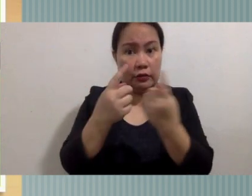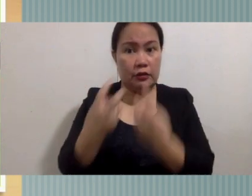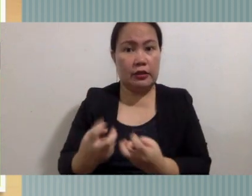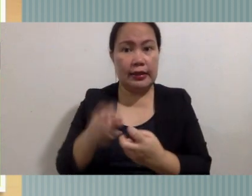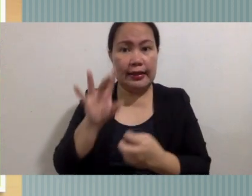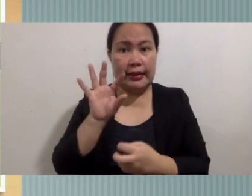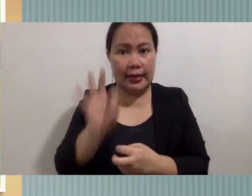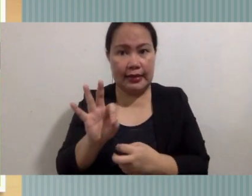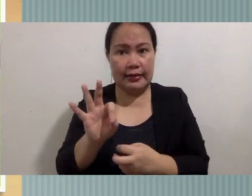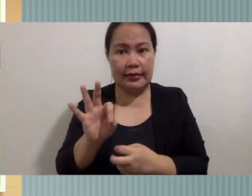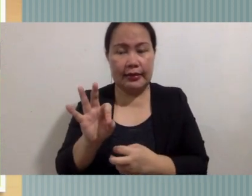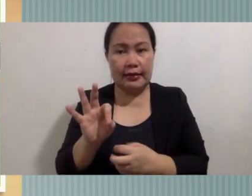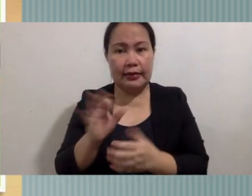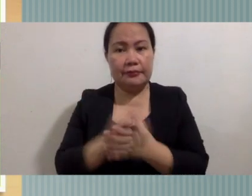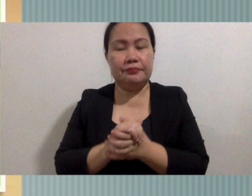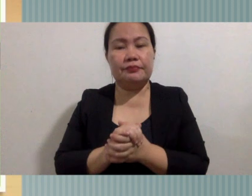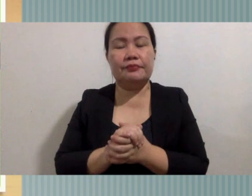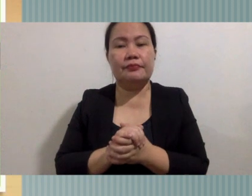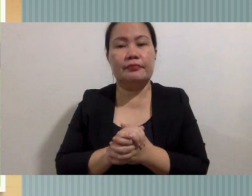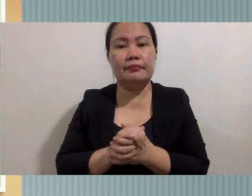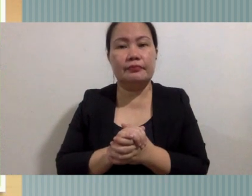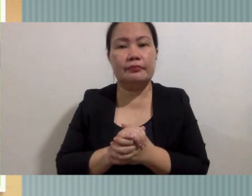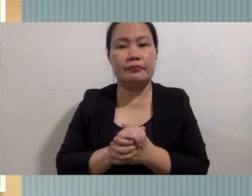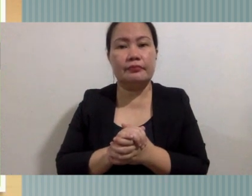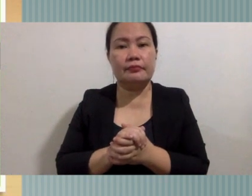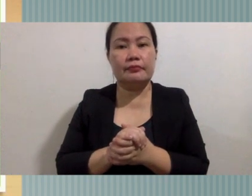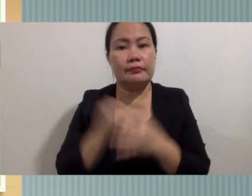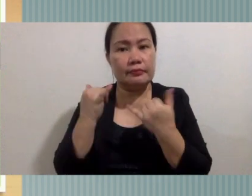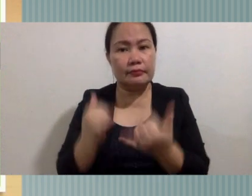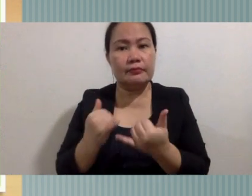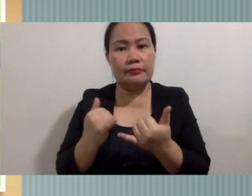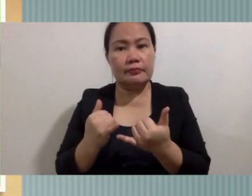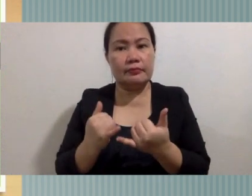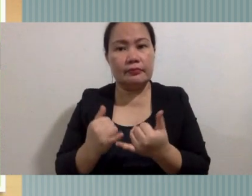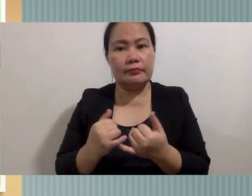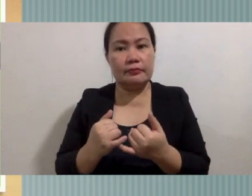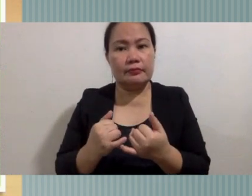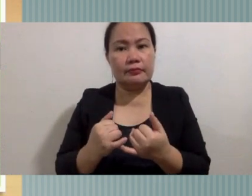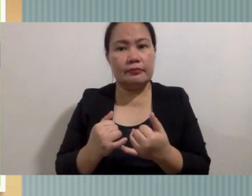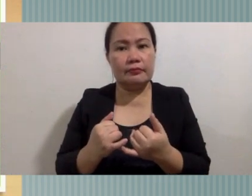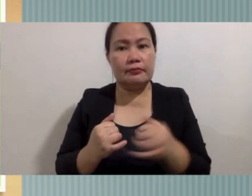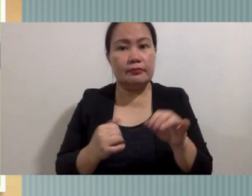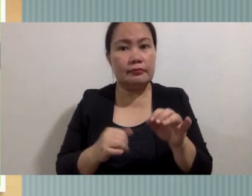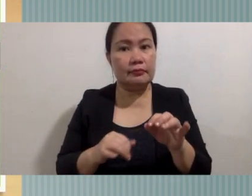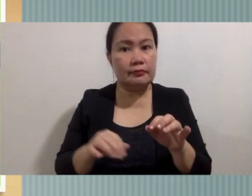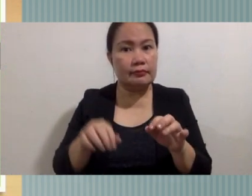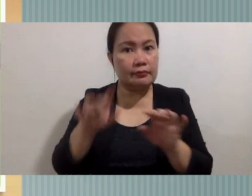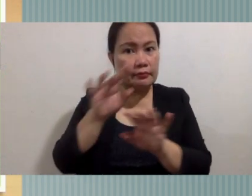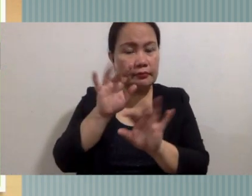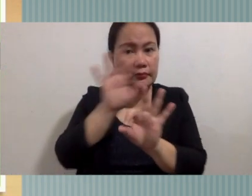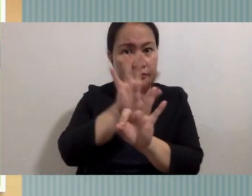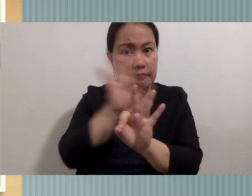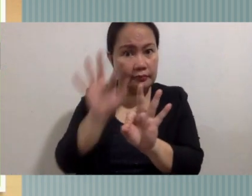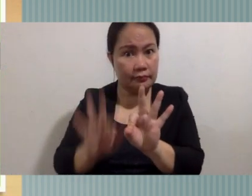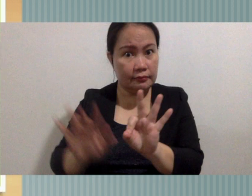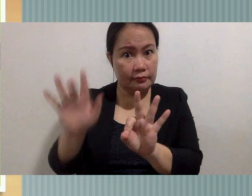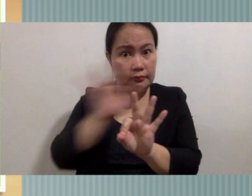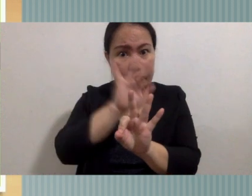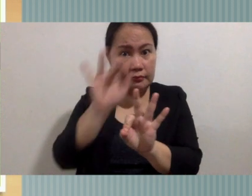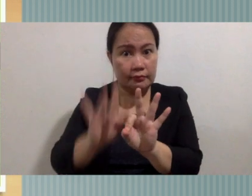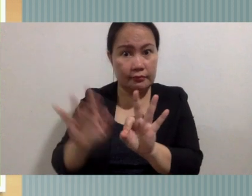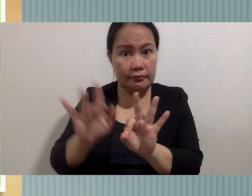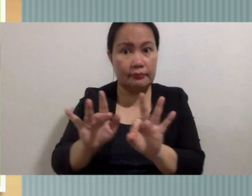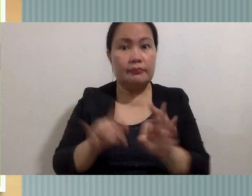49 minus 40, that is 9. So diniretso na natin. So now, square root of 9 is a